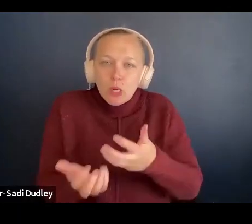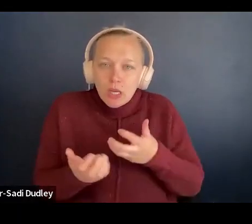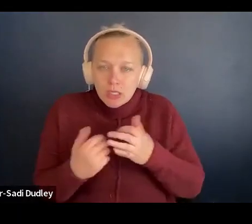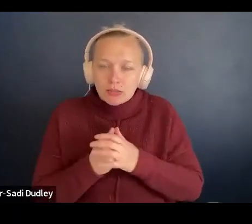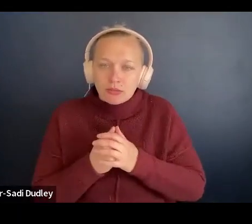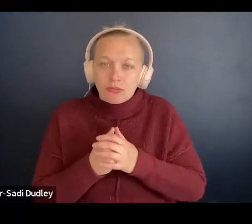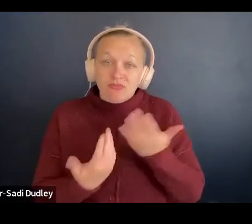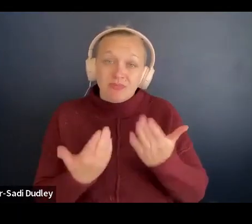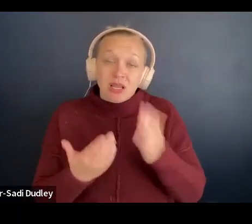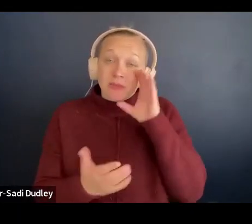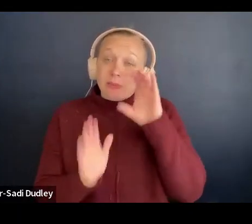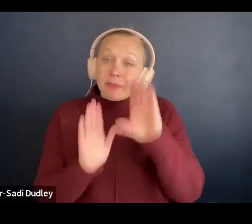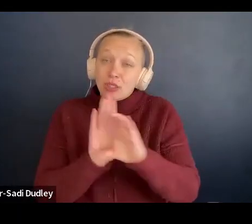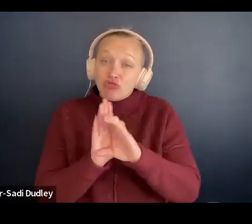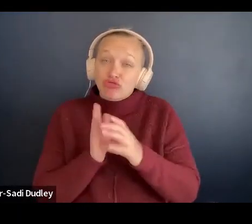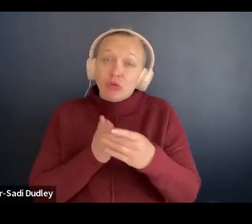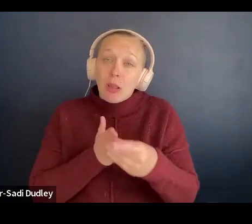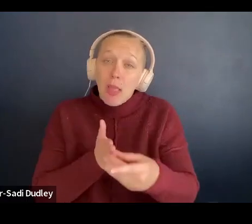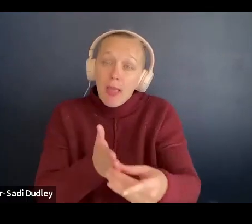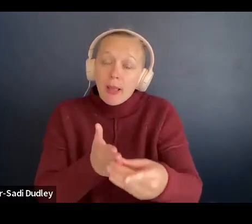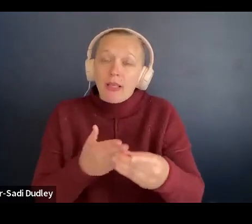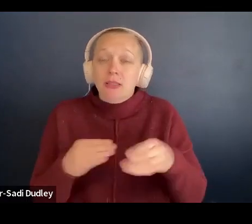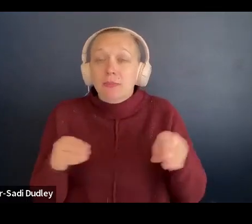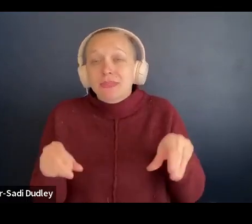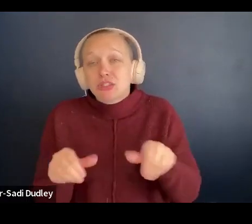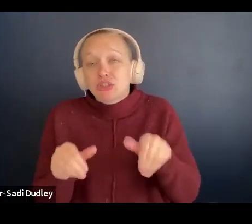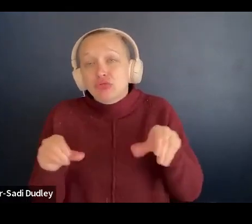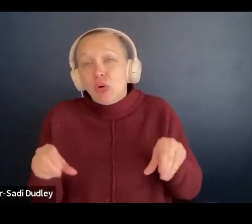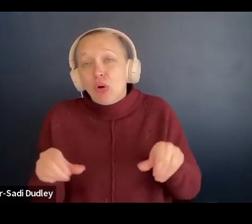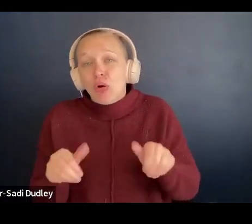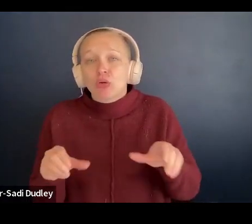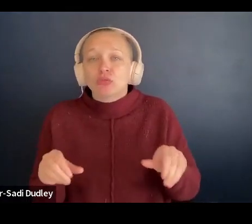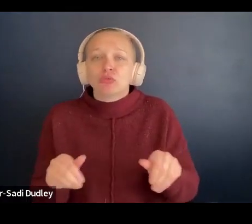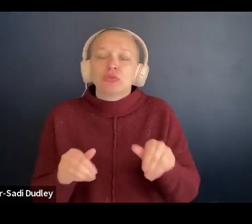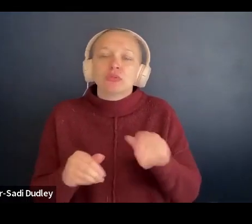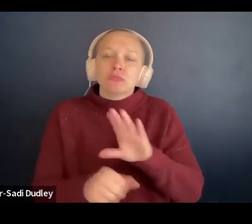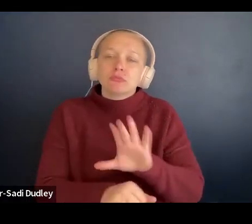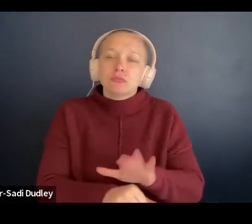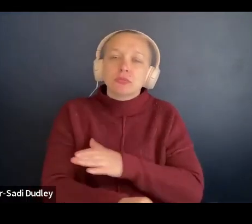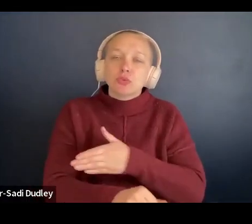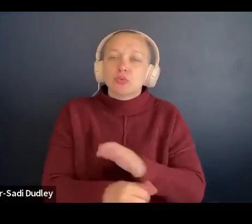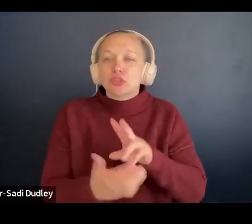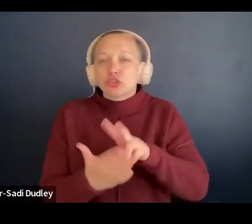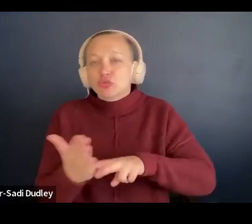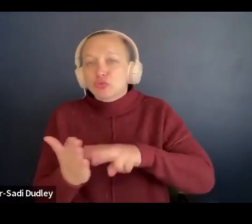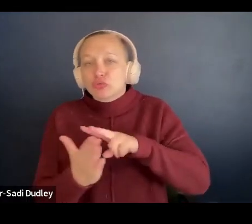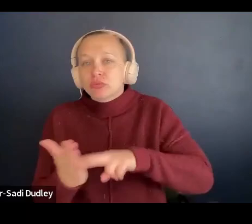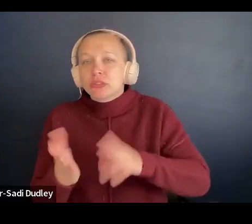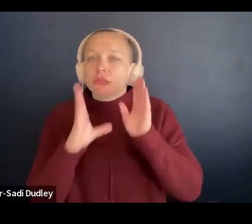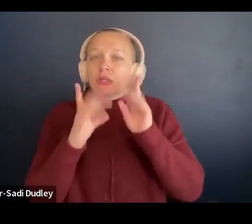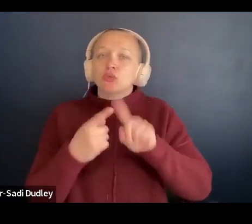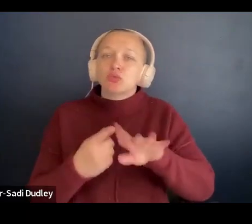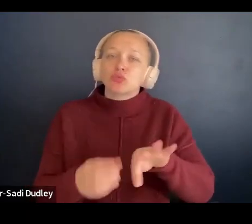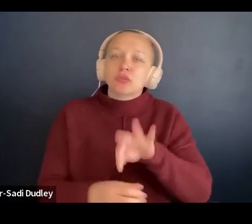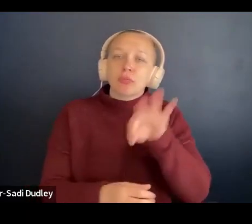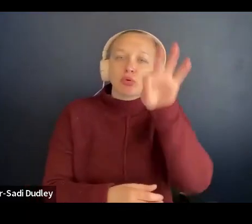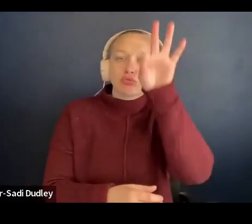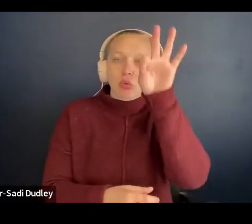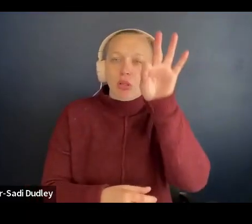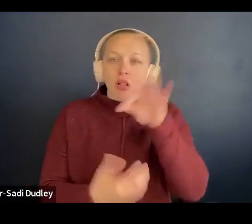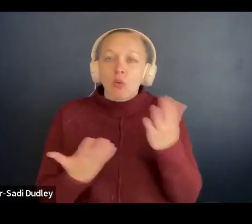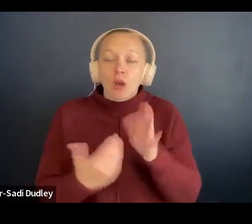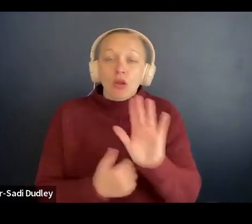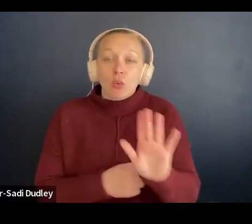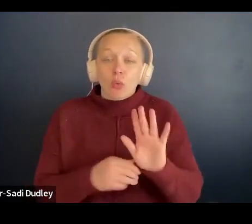guided imagery, can be some massage, music and reading, attention to the spiritual, whatever rituals are important to the